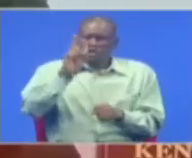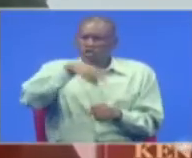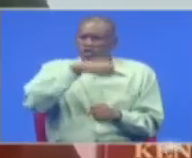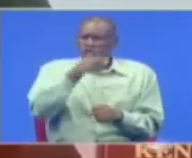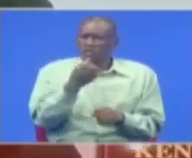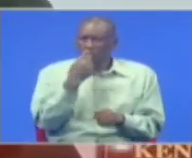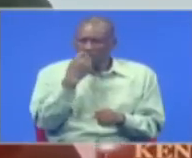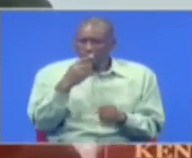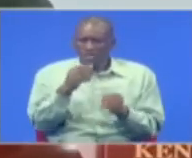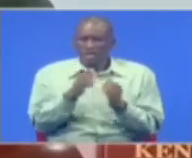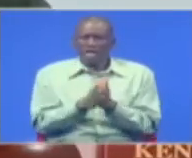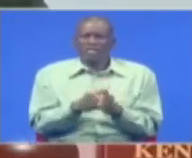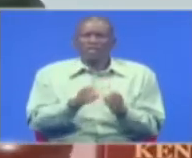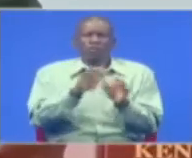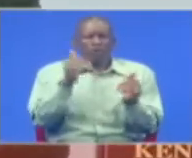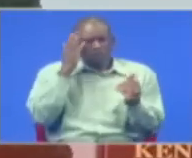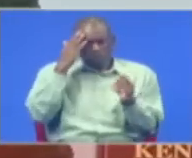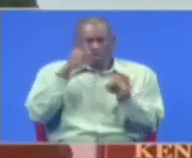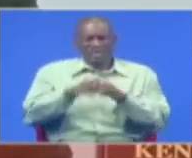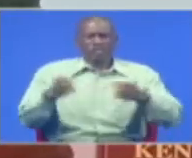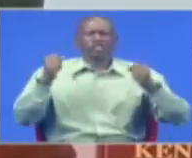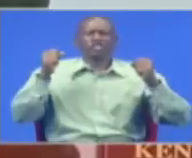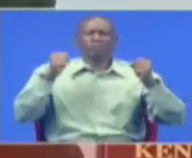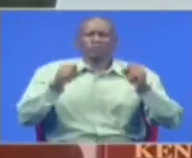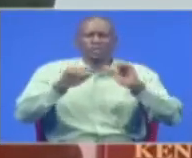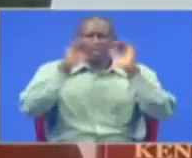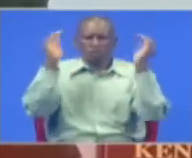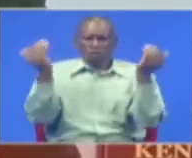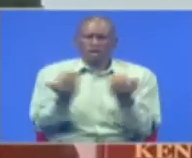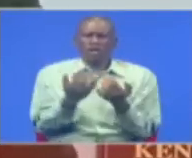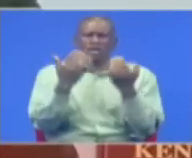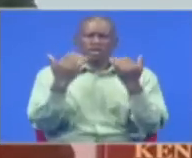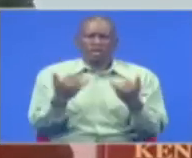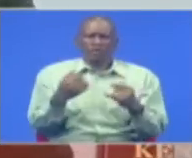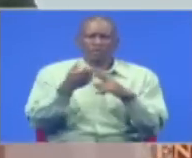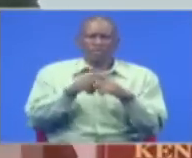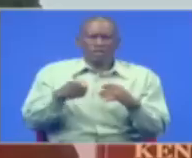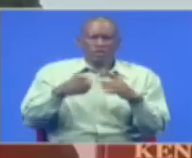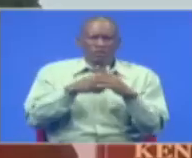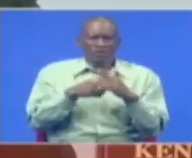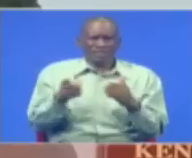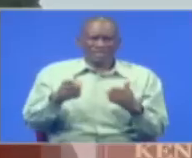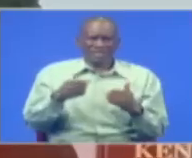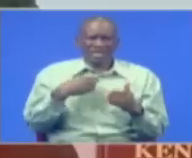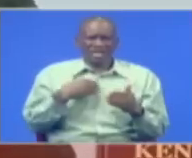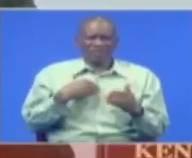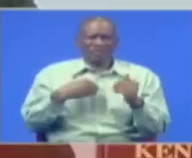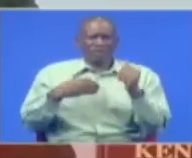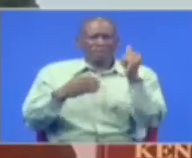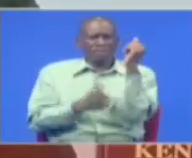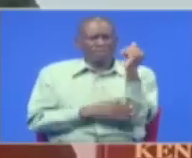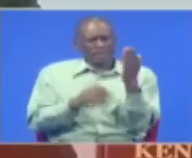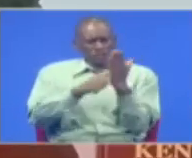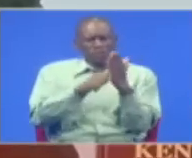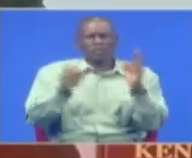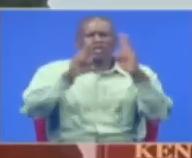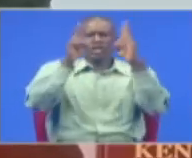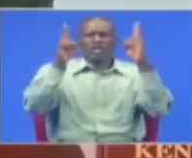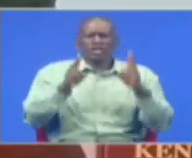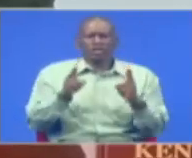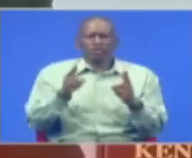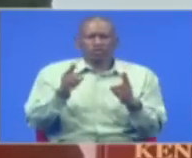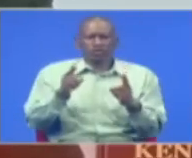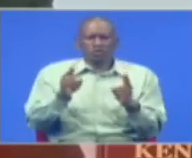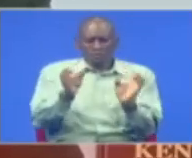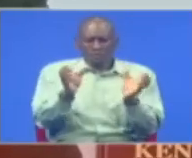websites globally. So then we started getting bad publicity in the international press.